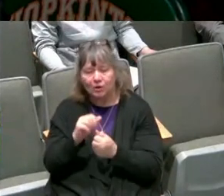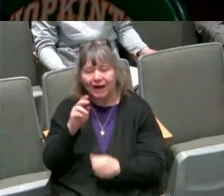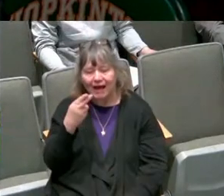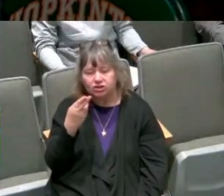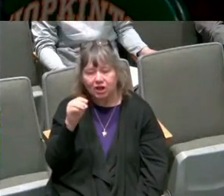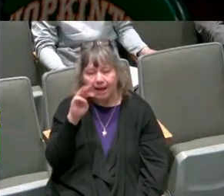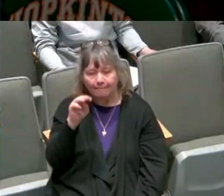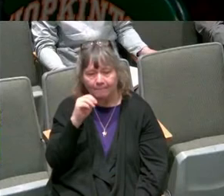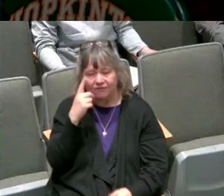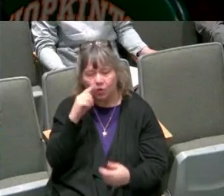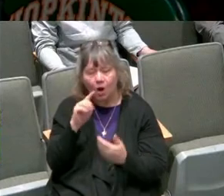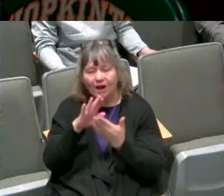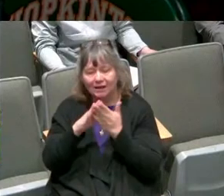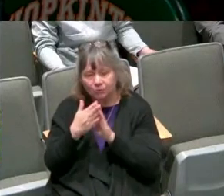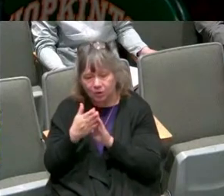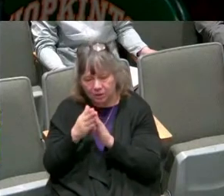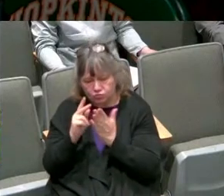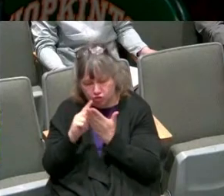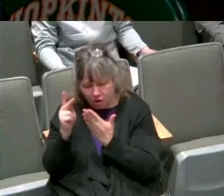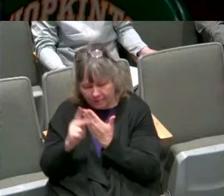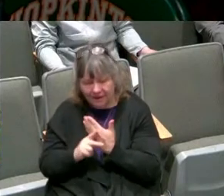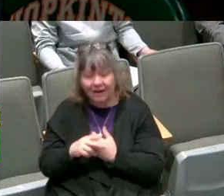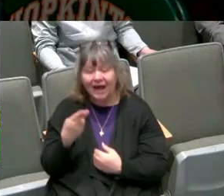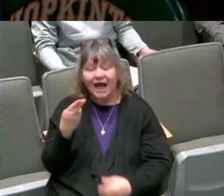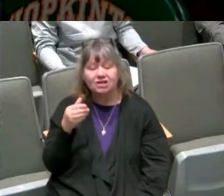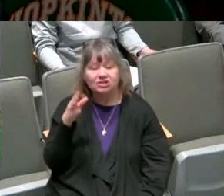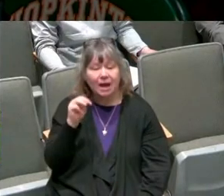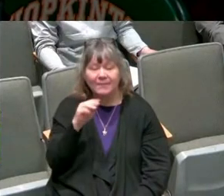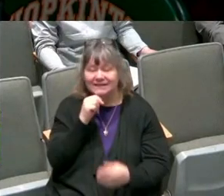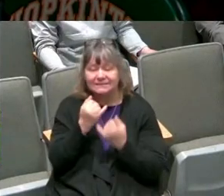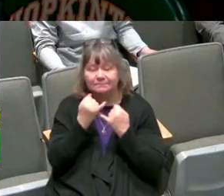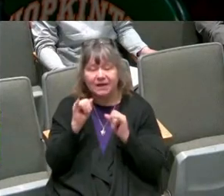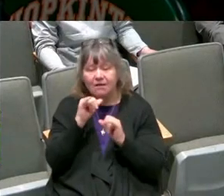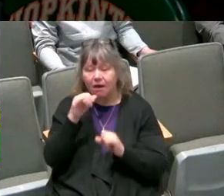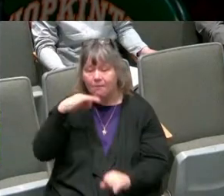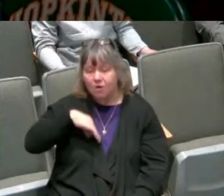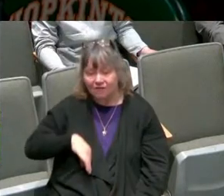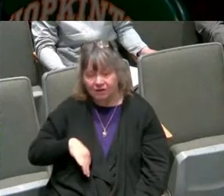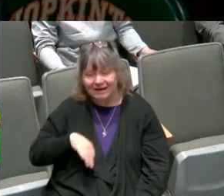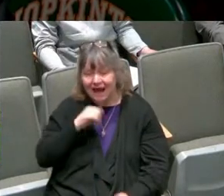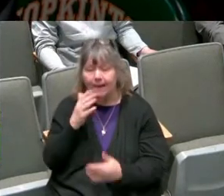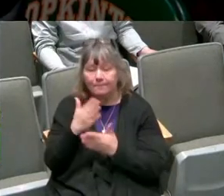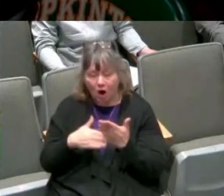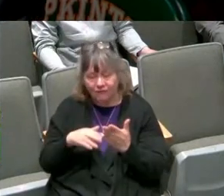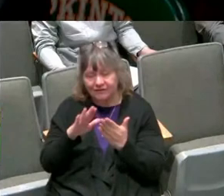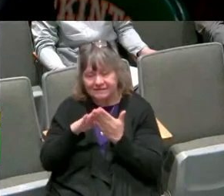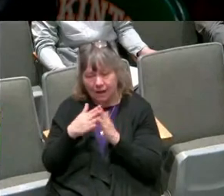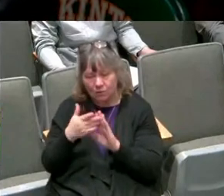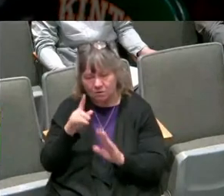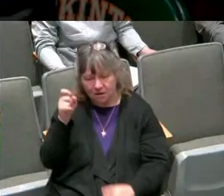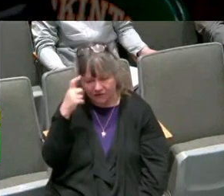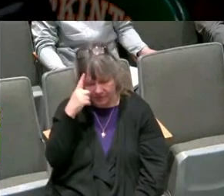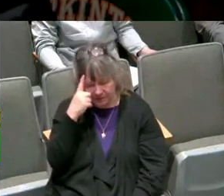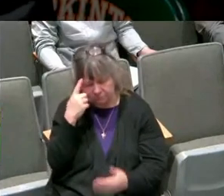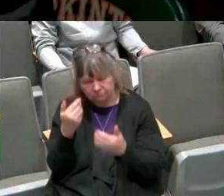programming to be clear hcam is an independent not-for-profit organization not part of the town government